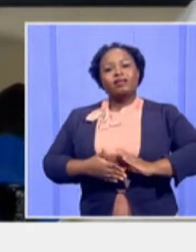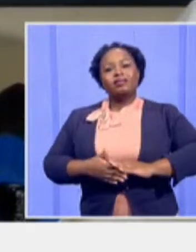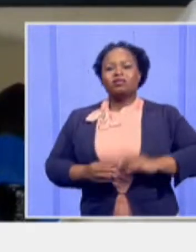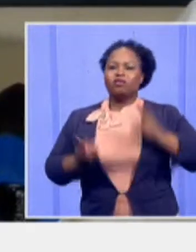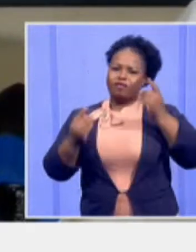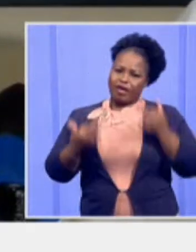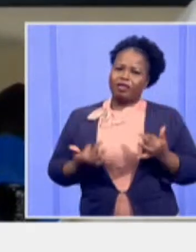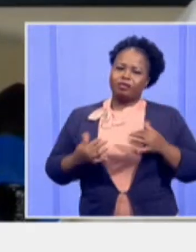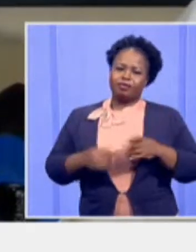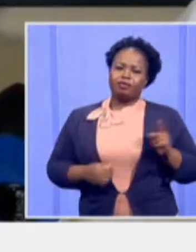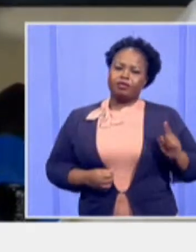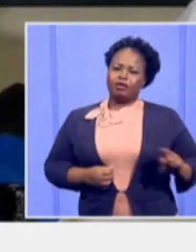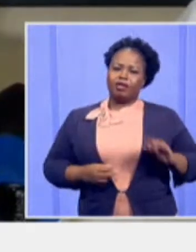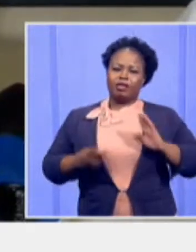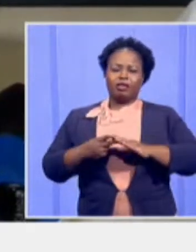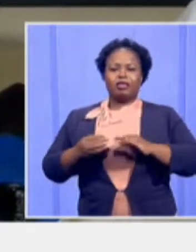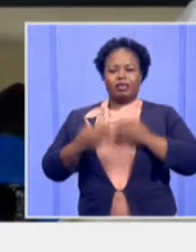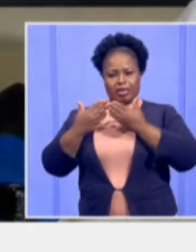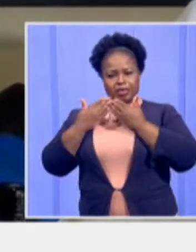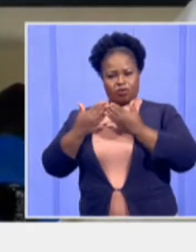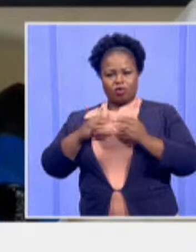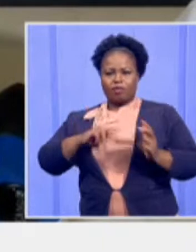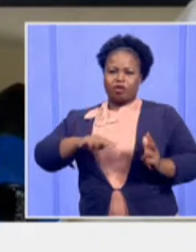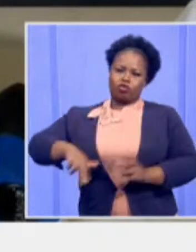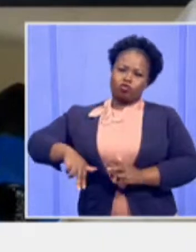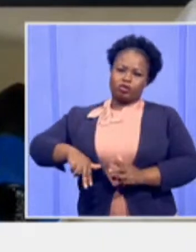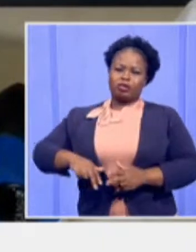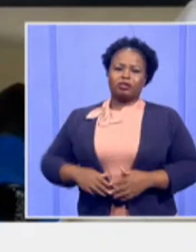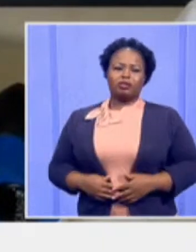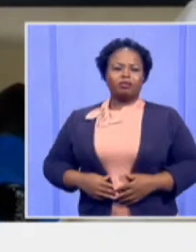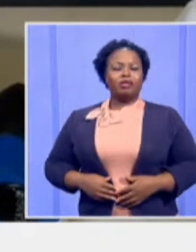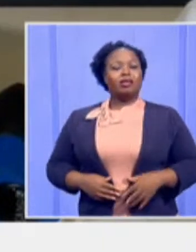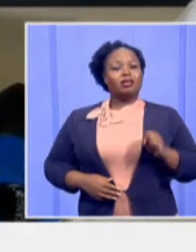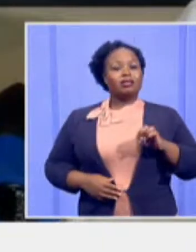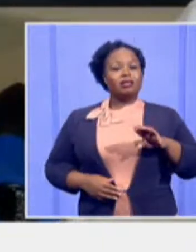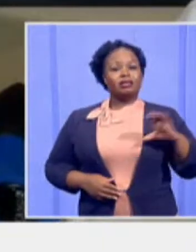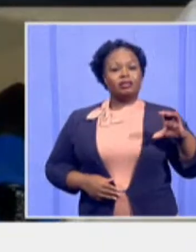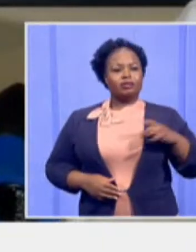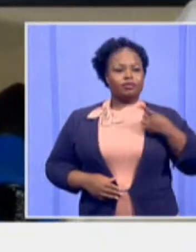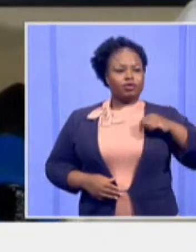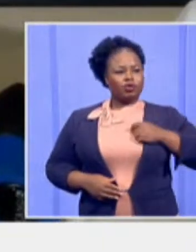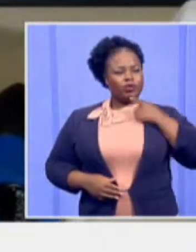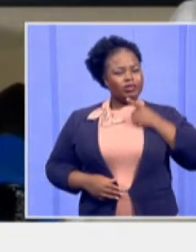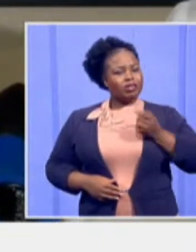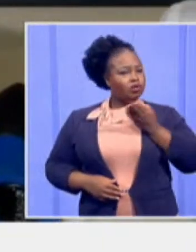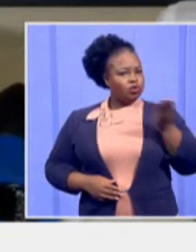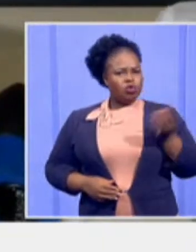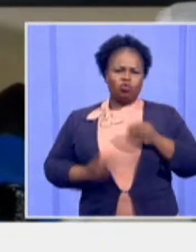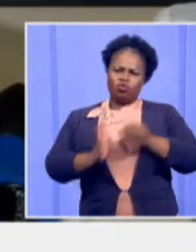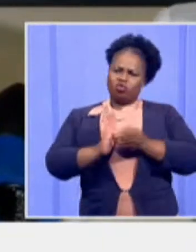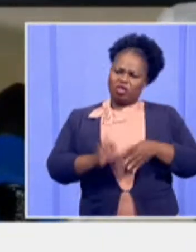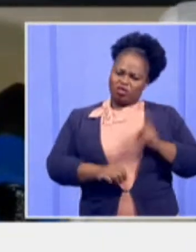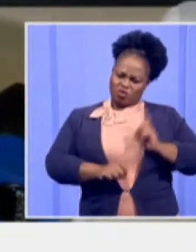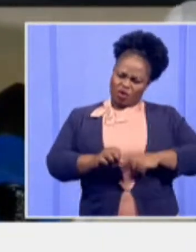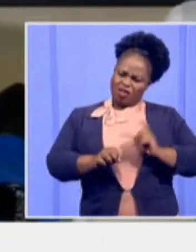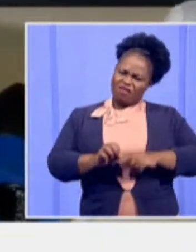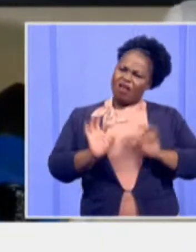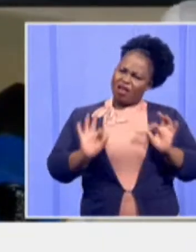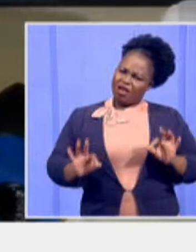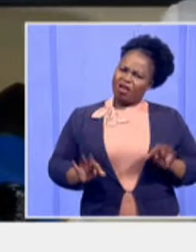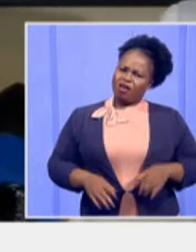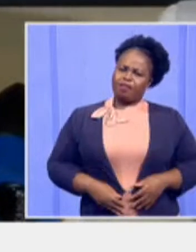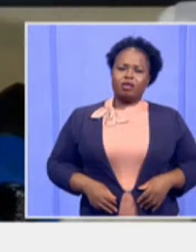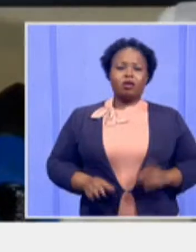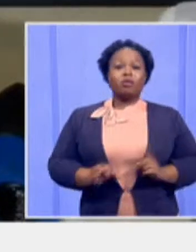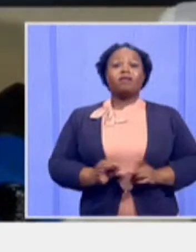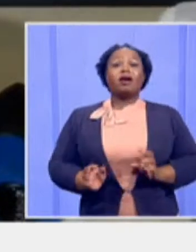financial and academic exclusion. As an SRC, we are saying these students are eligible. What do we mean by eligible?